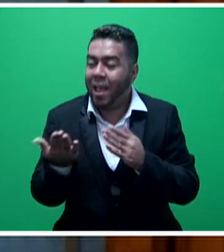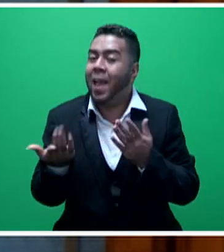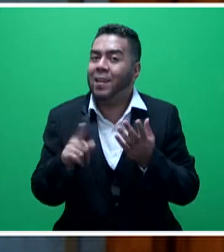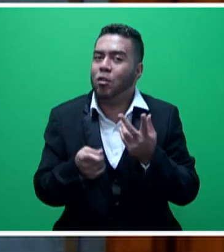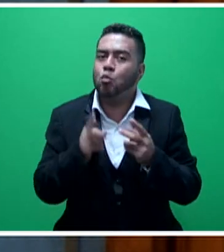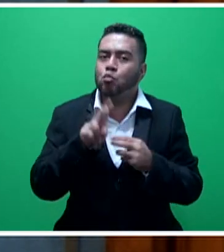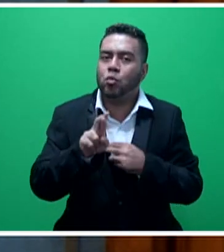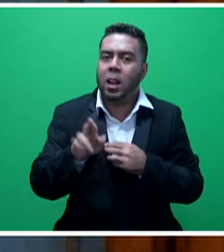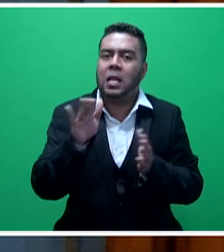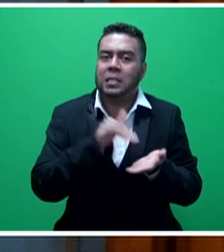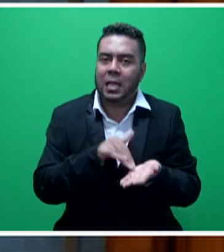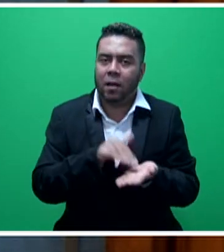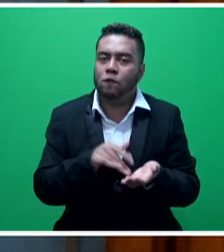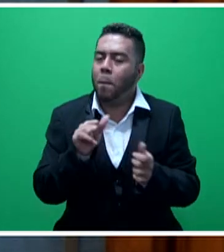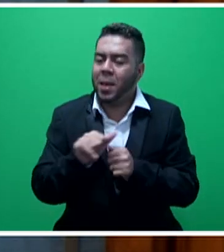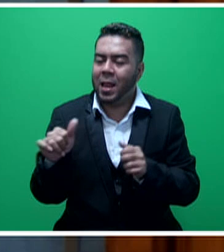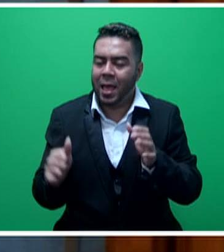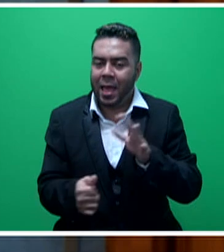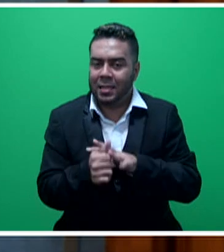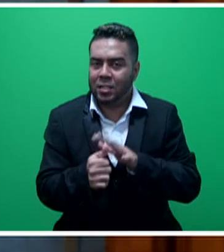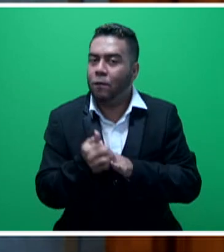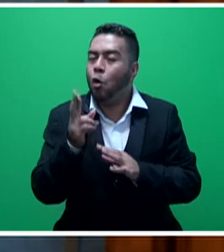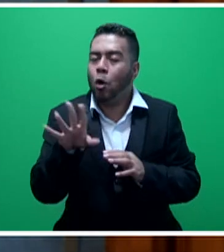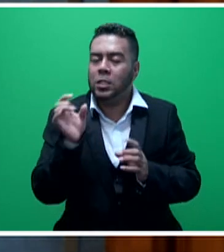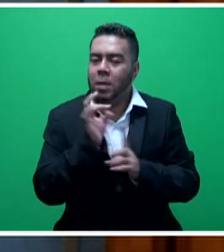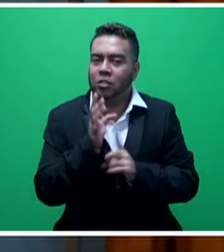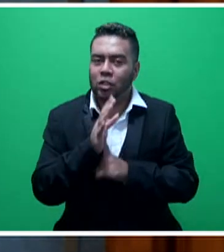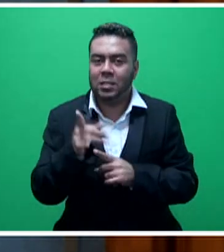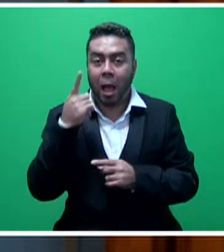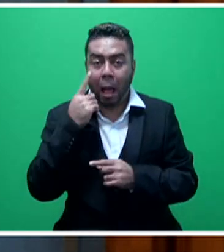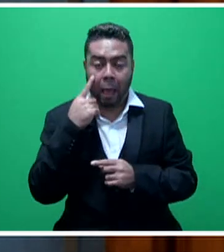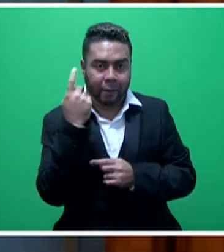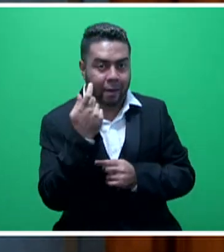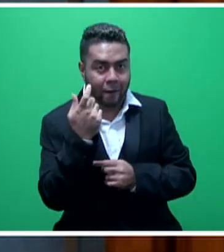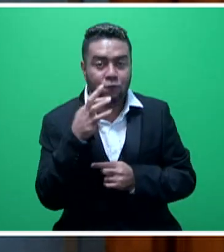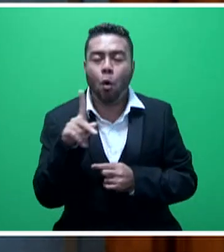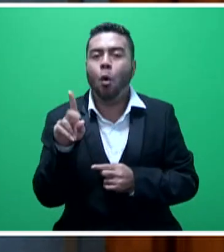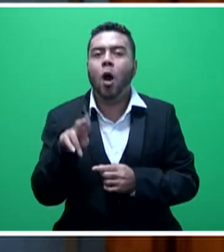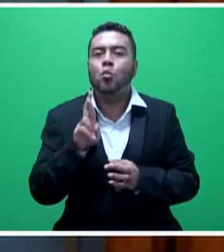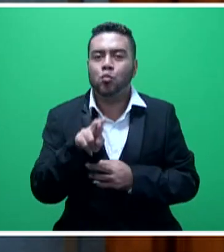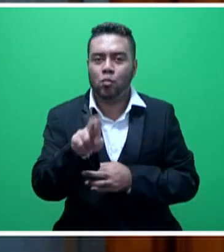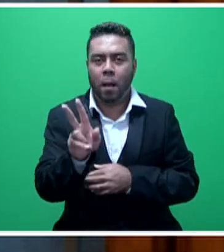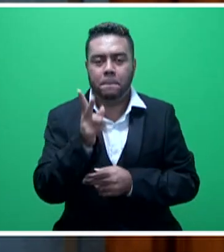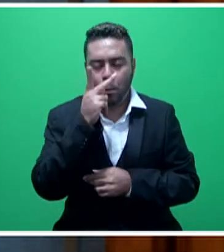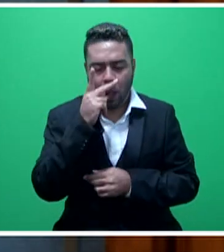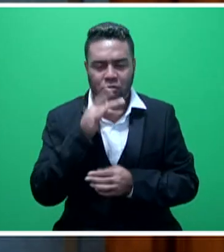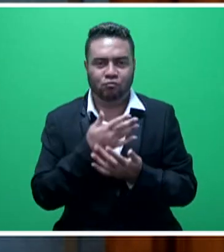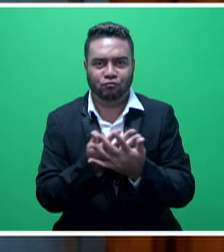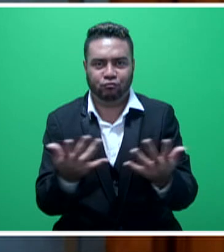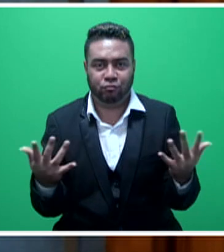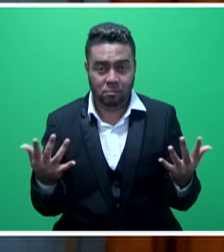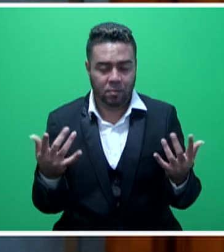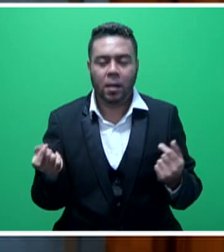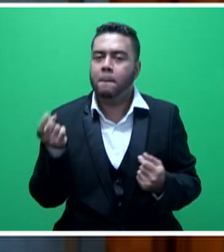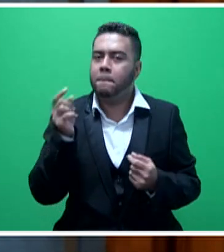month for better access to specialist eye care for our rural populations. Mr. Speaker, sir,